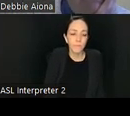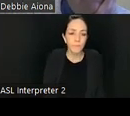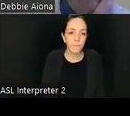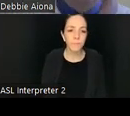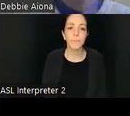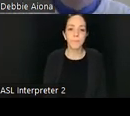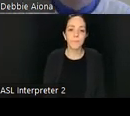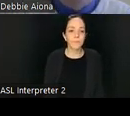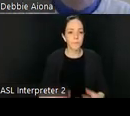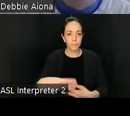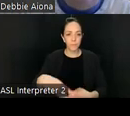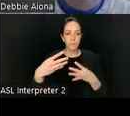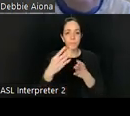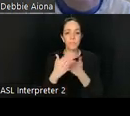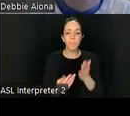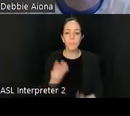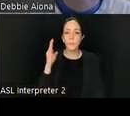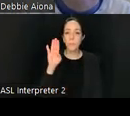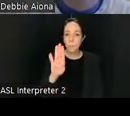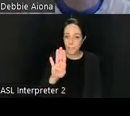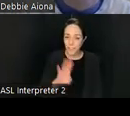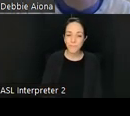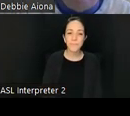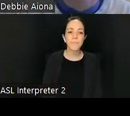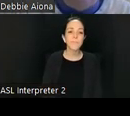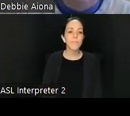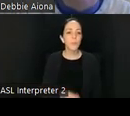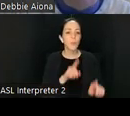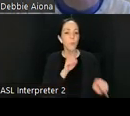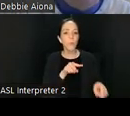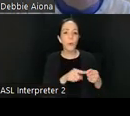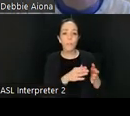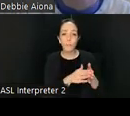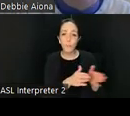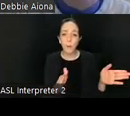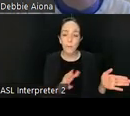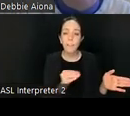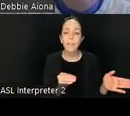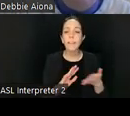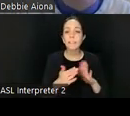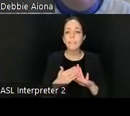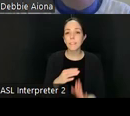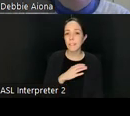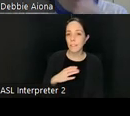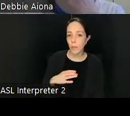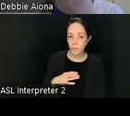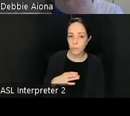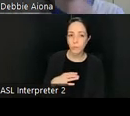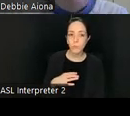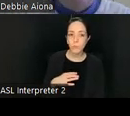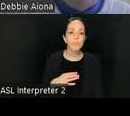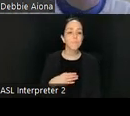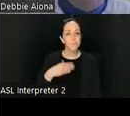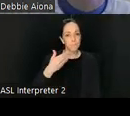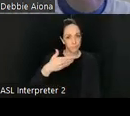Okay, section B. Okay, thanks. Reporting to the public and city council. Regular reporting